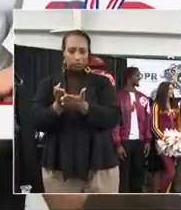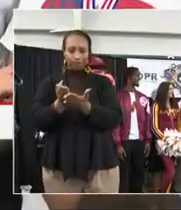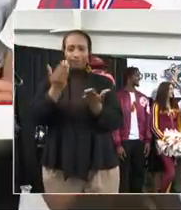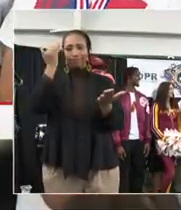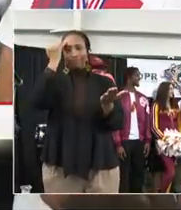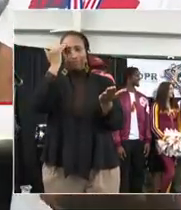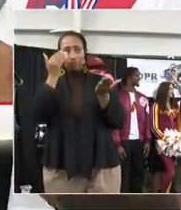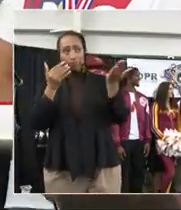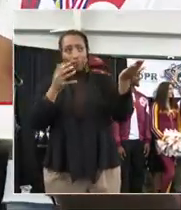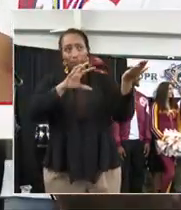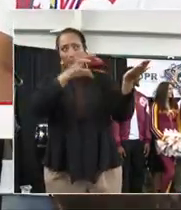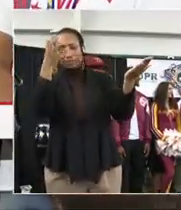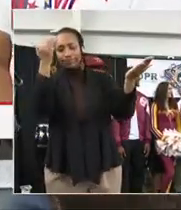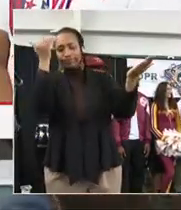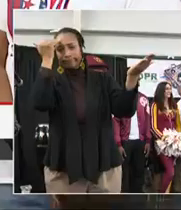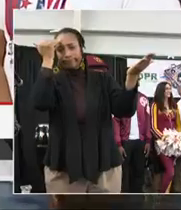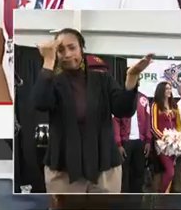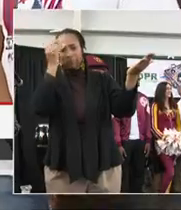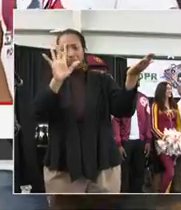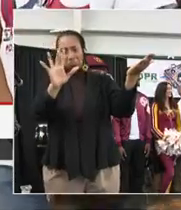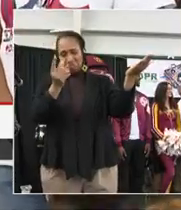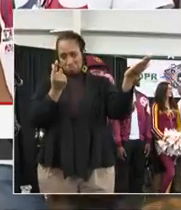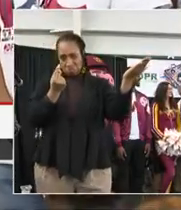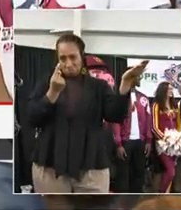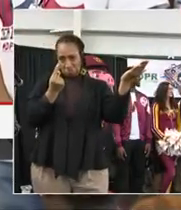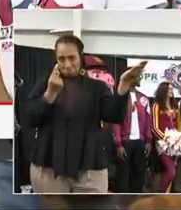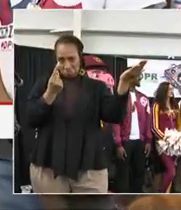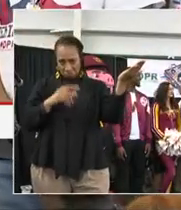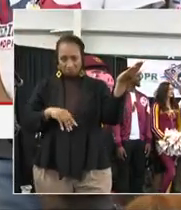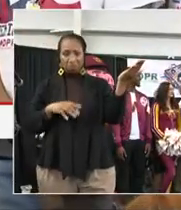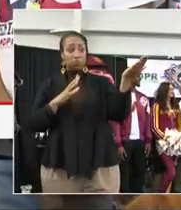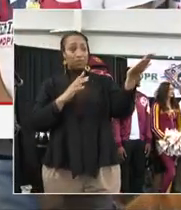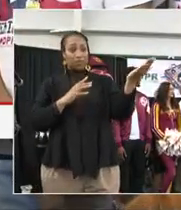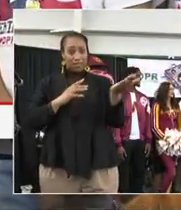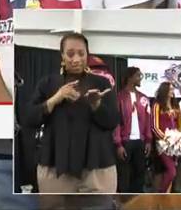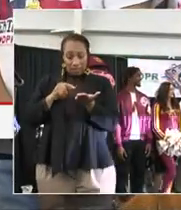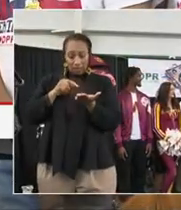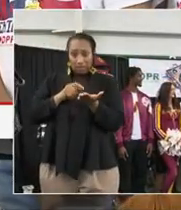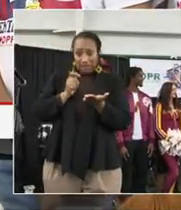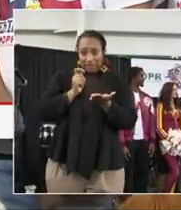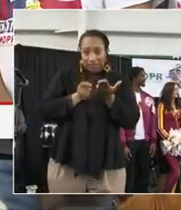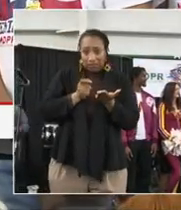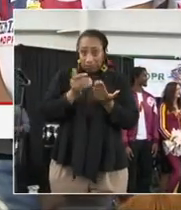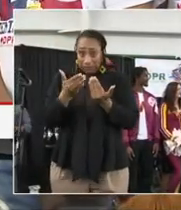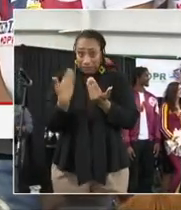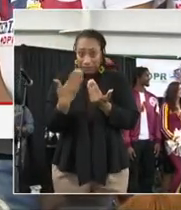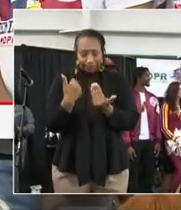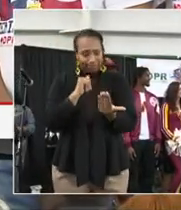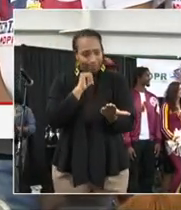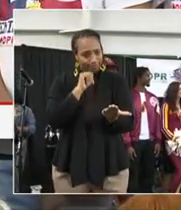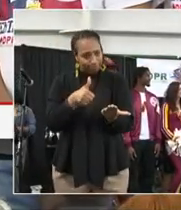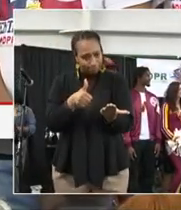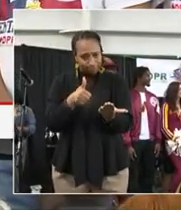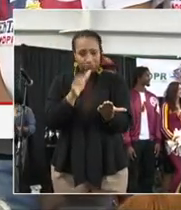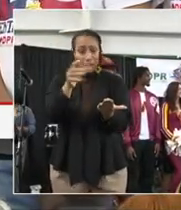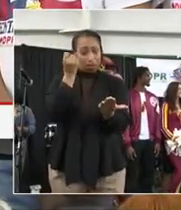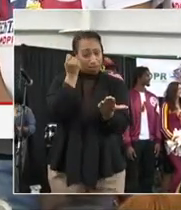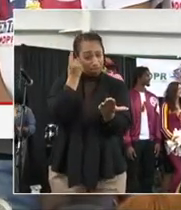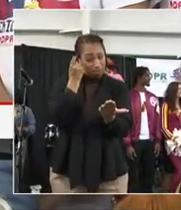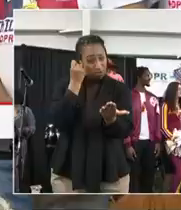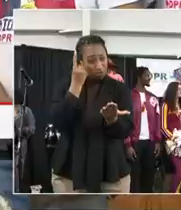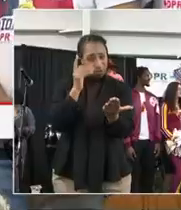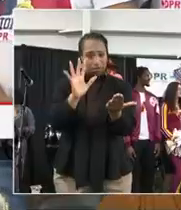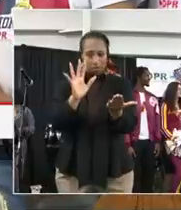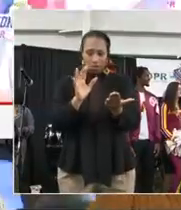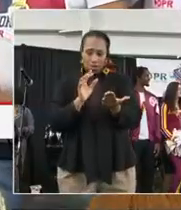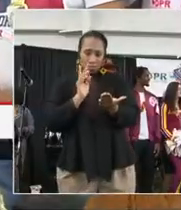We're going to have to fix it. It ain't easy, trust me. But we do what we got to do. We're going